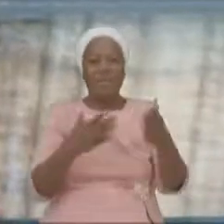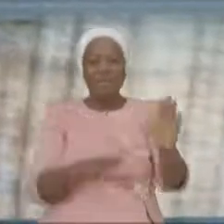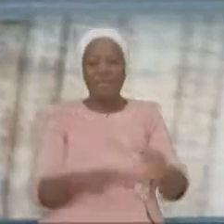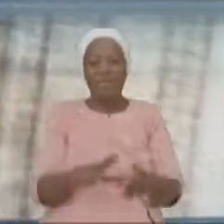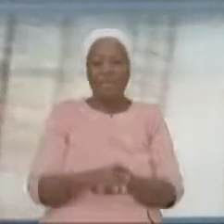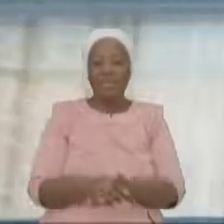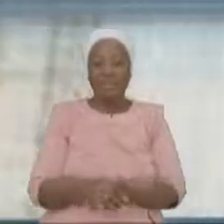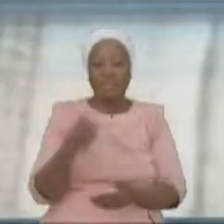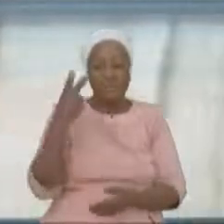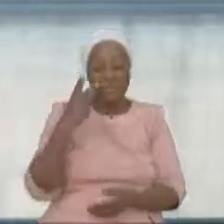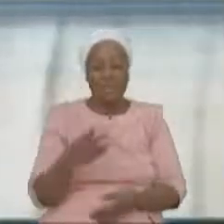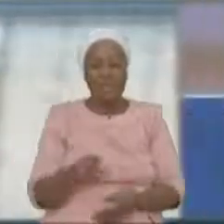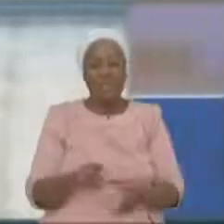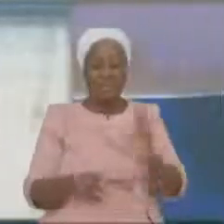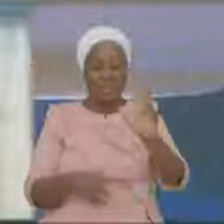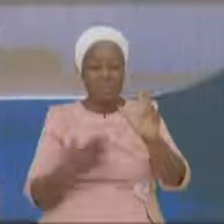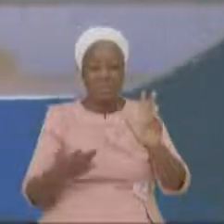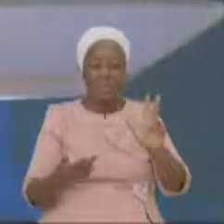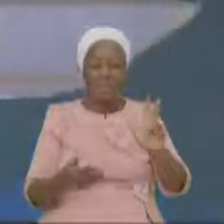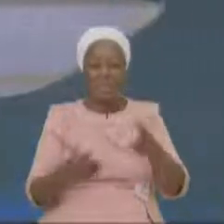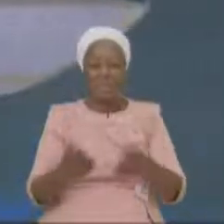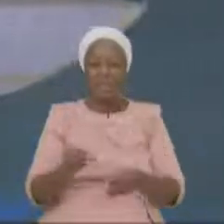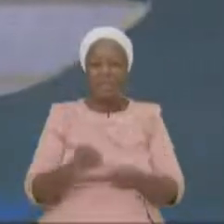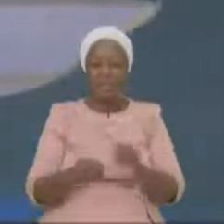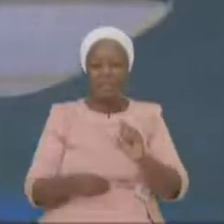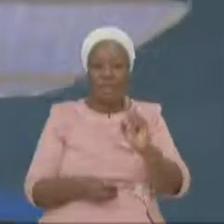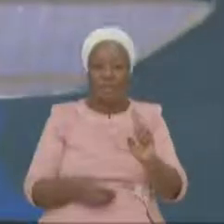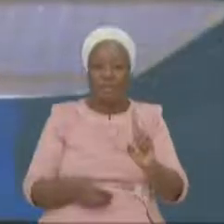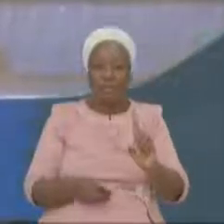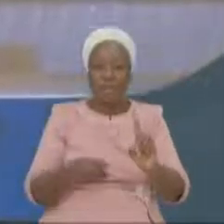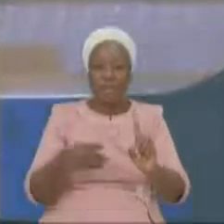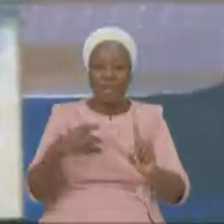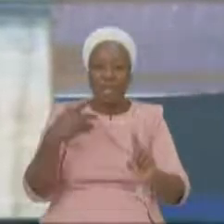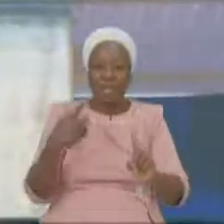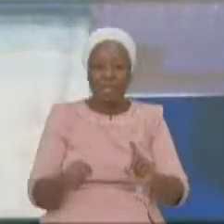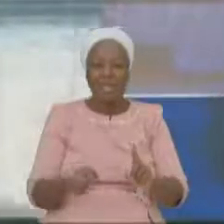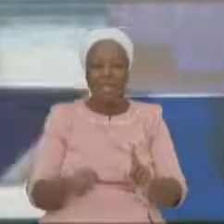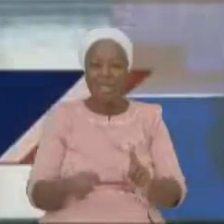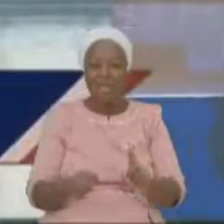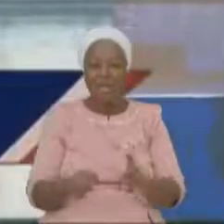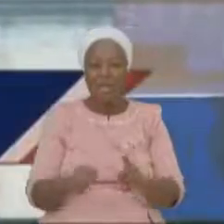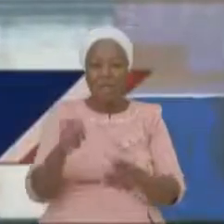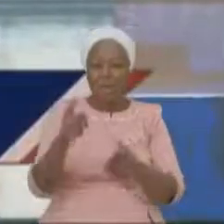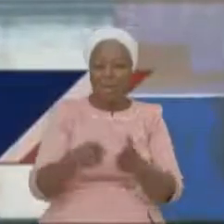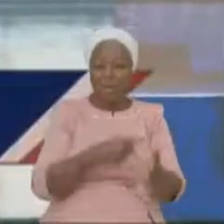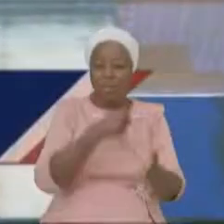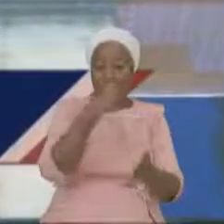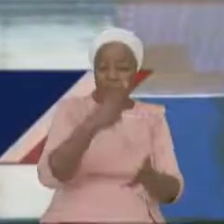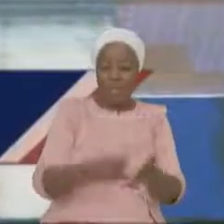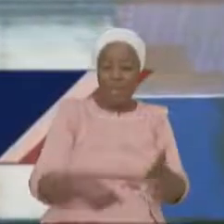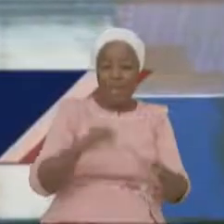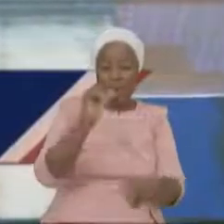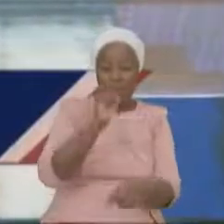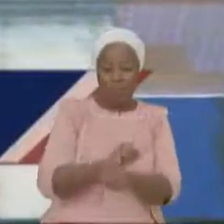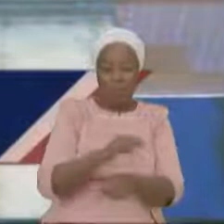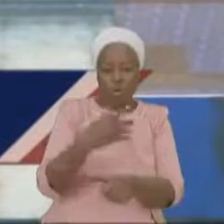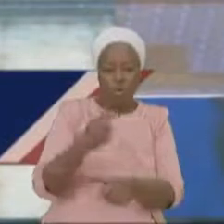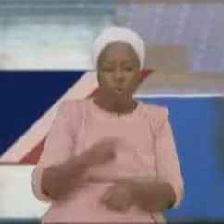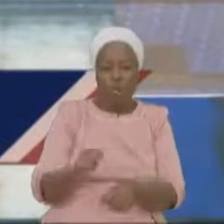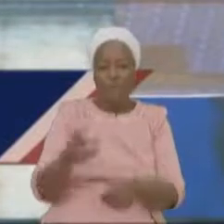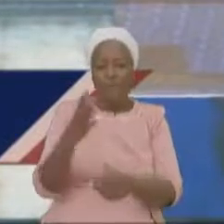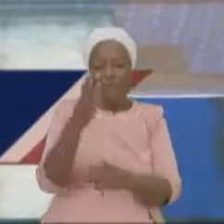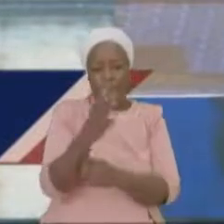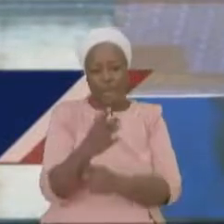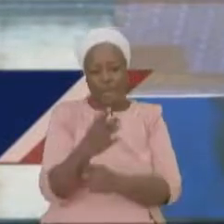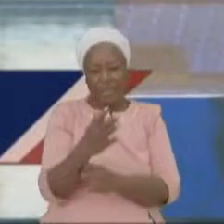We're looking at three things here. Number one, the mortified works of the flesh. Number two,